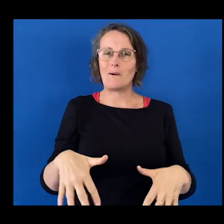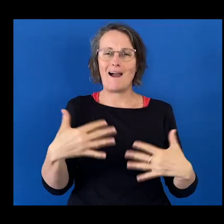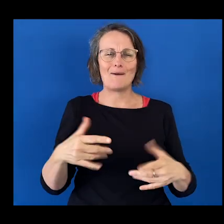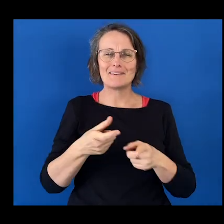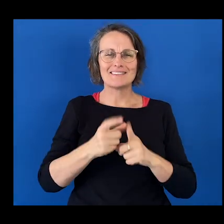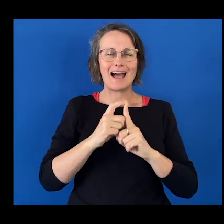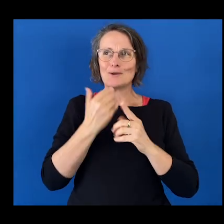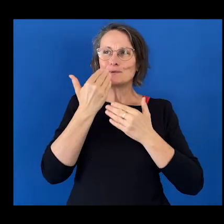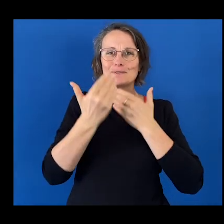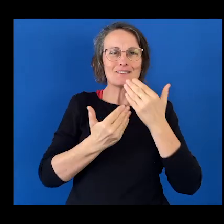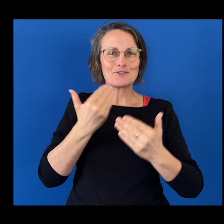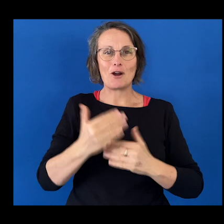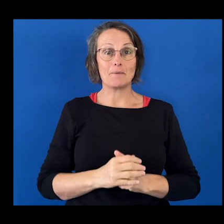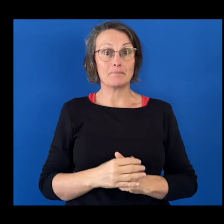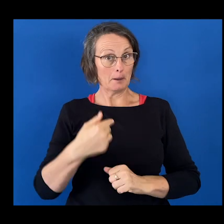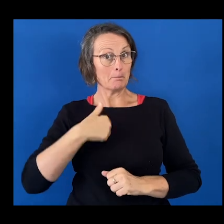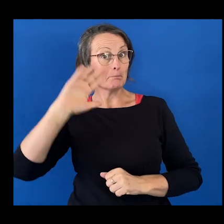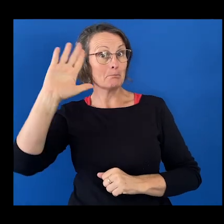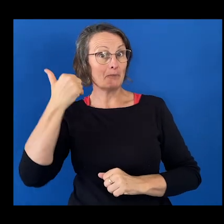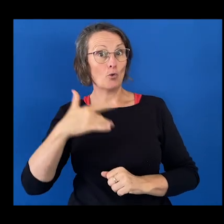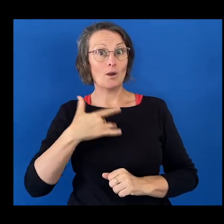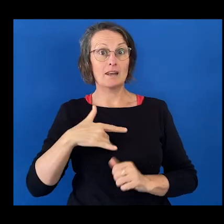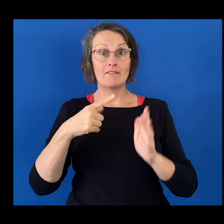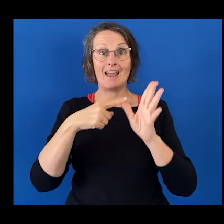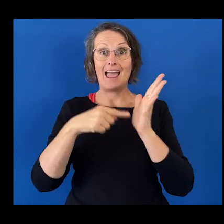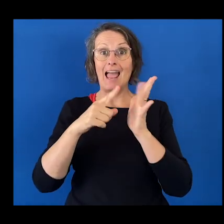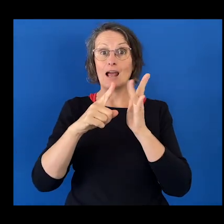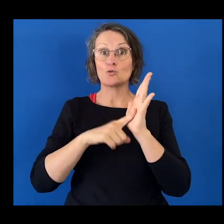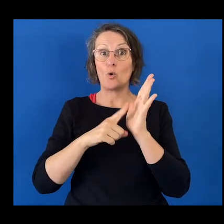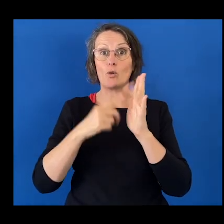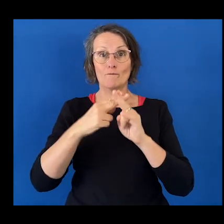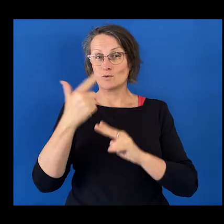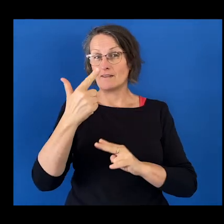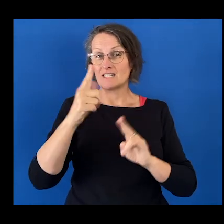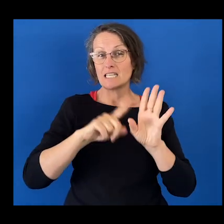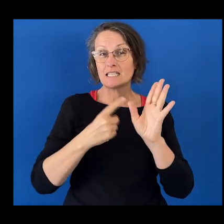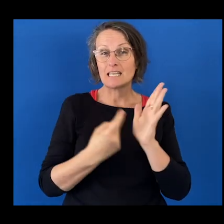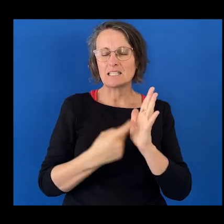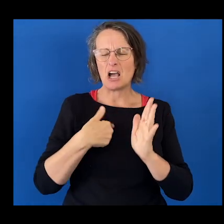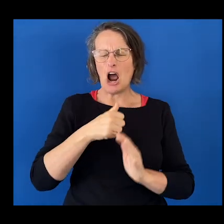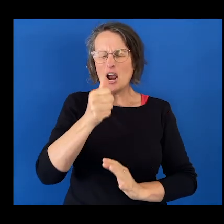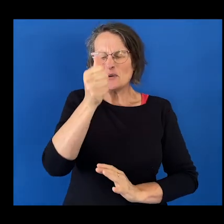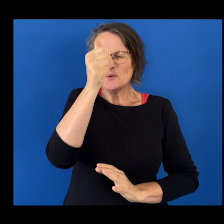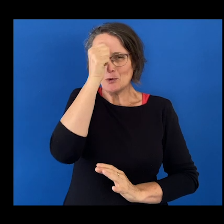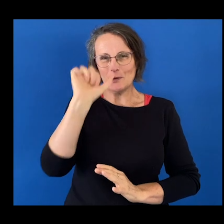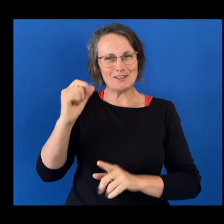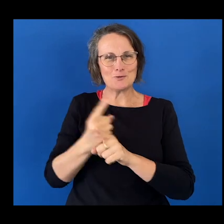to describe. I lived on an atoll for 17 years, and I just knew exactly what he was talking